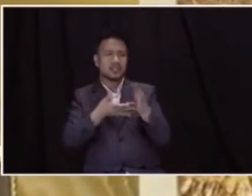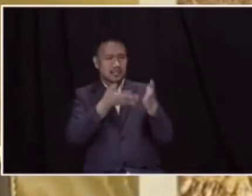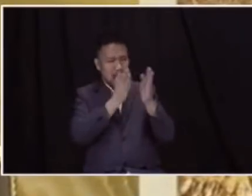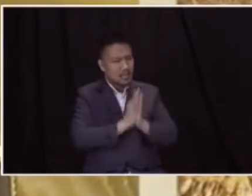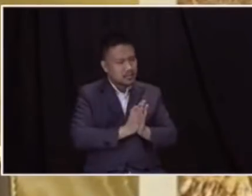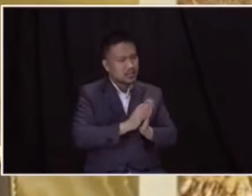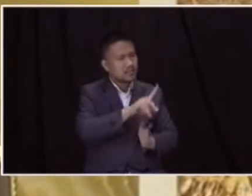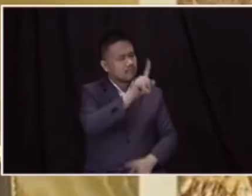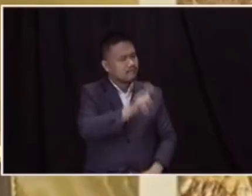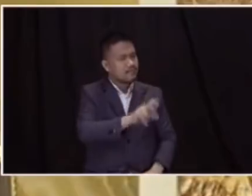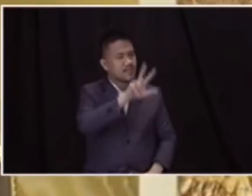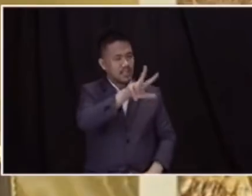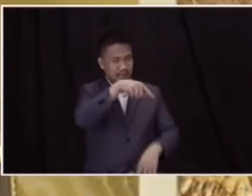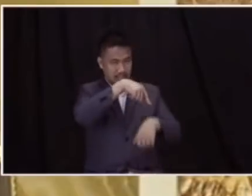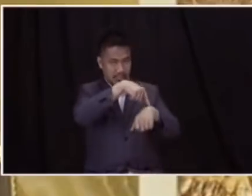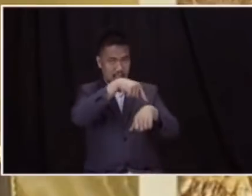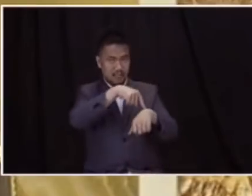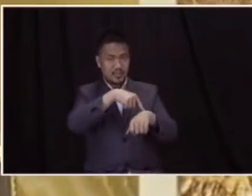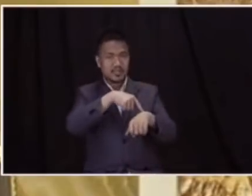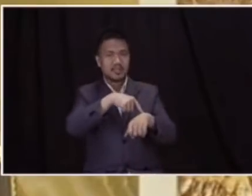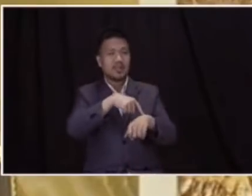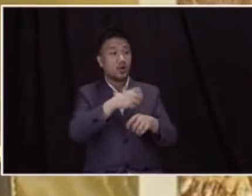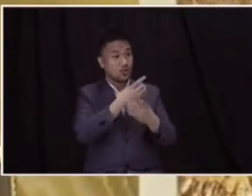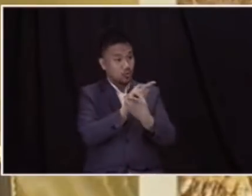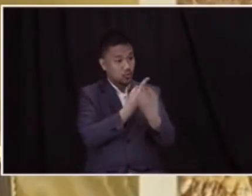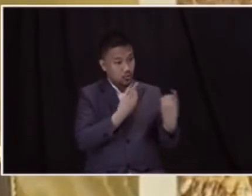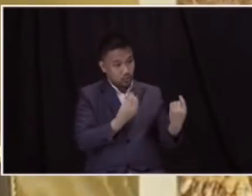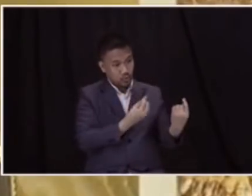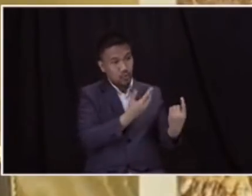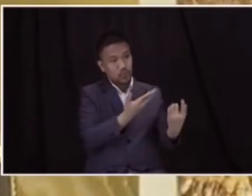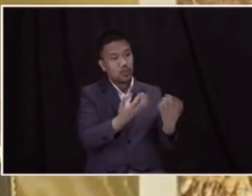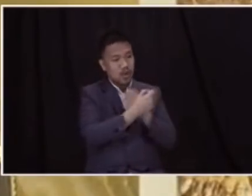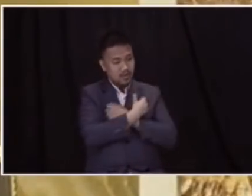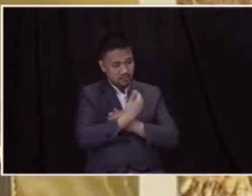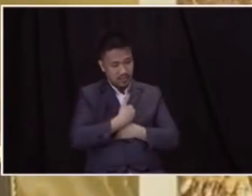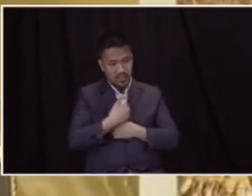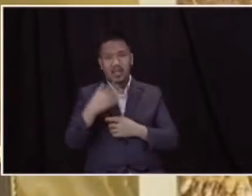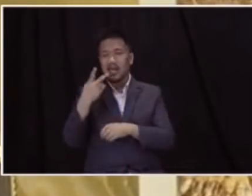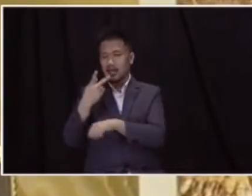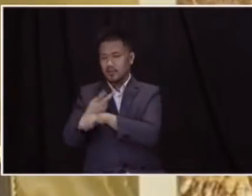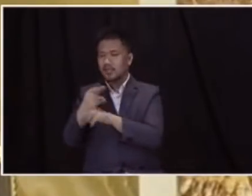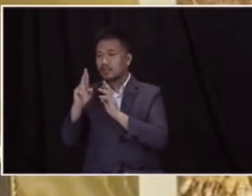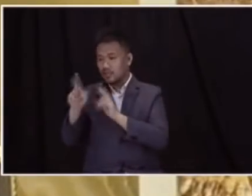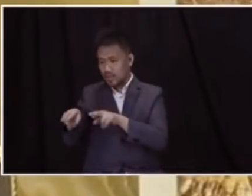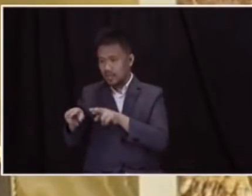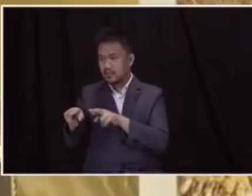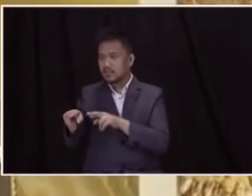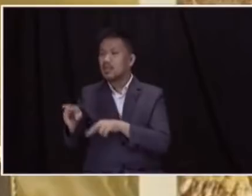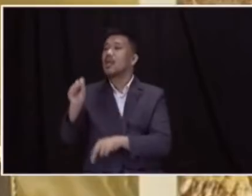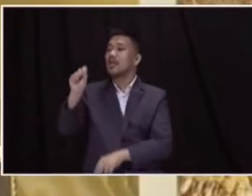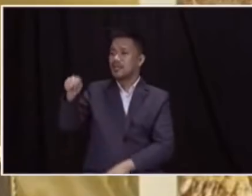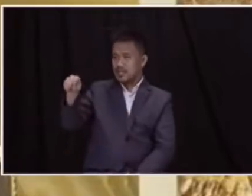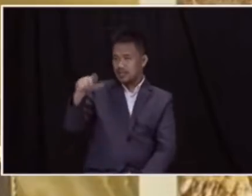me?" Peter replied, "Yes, Lord,"